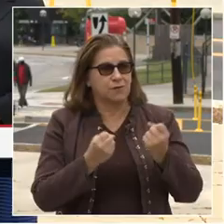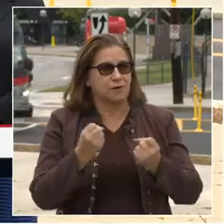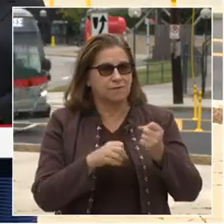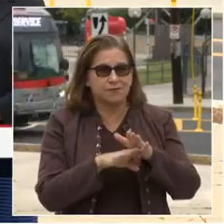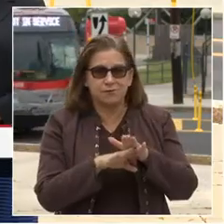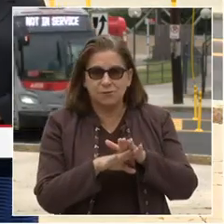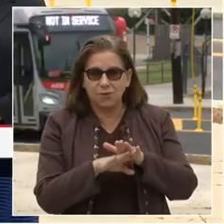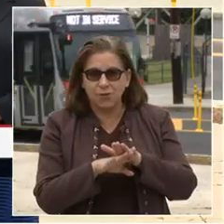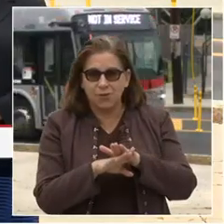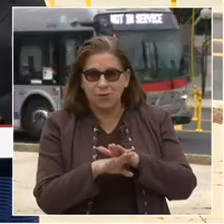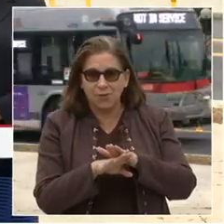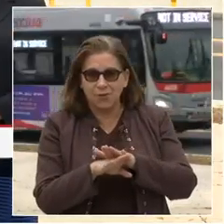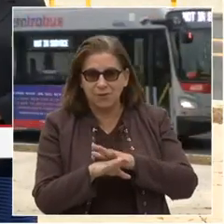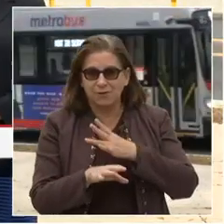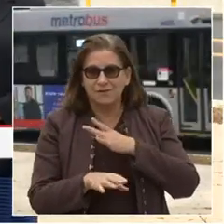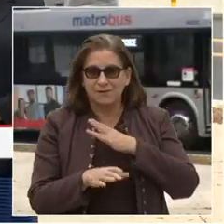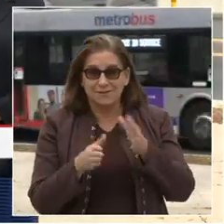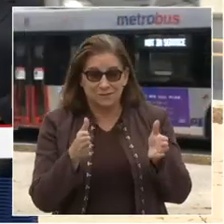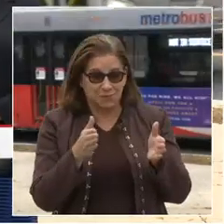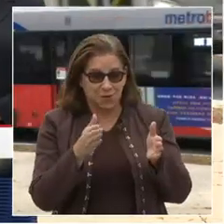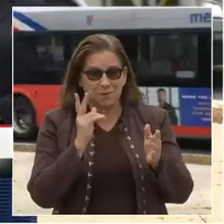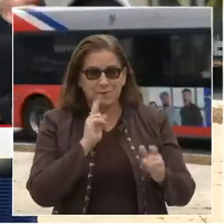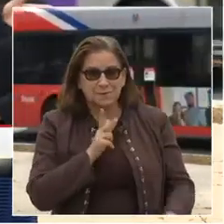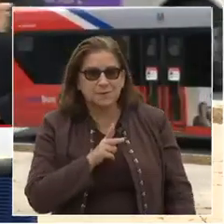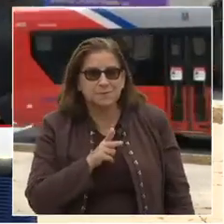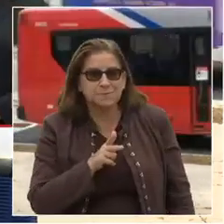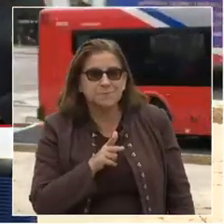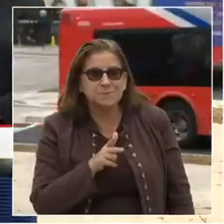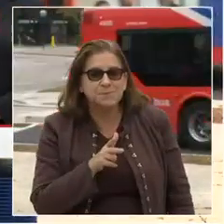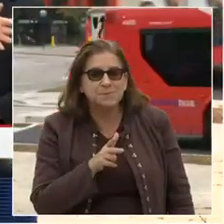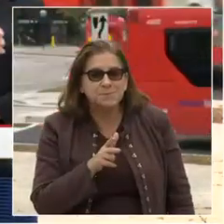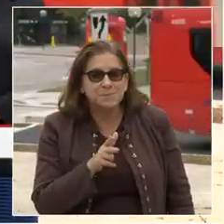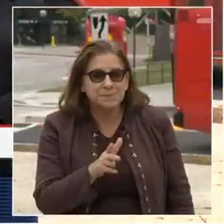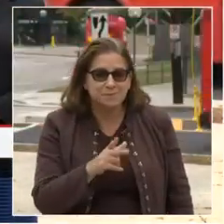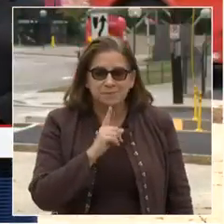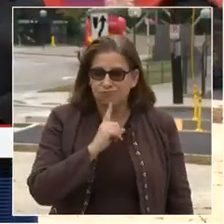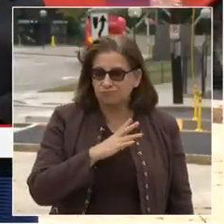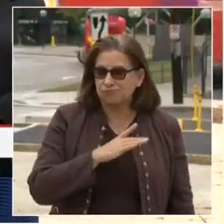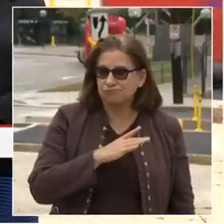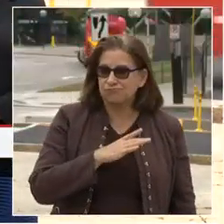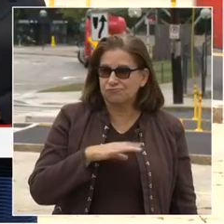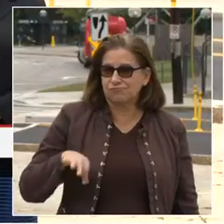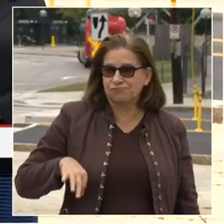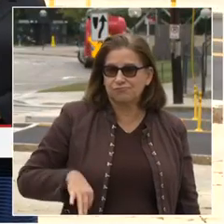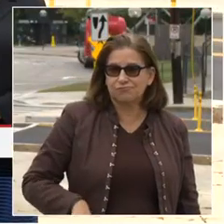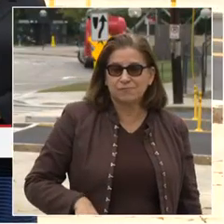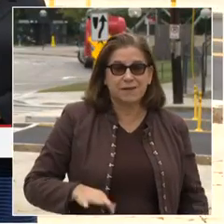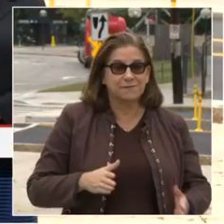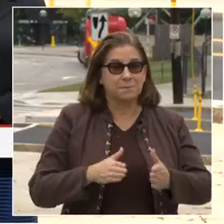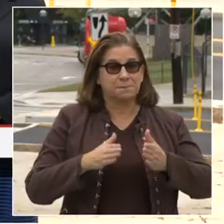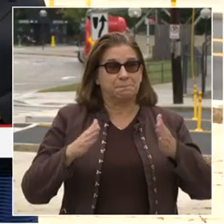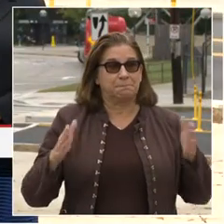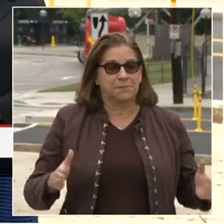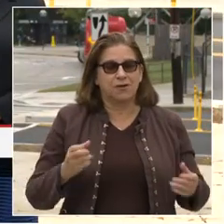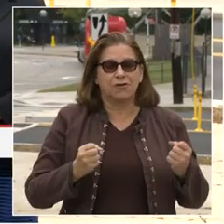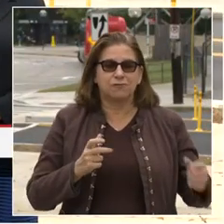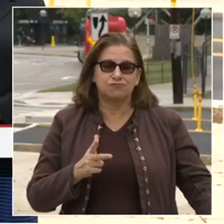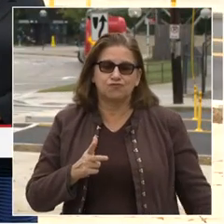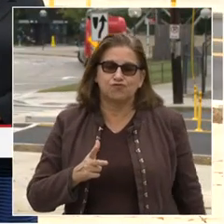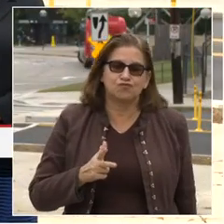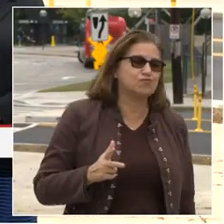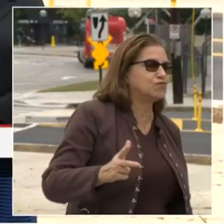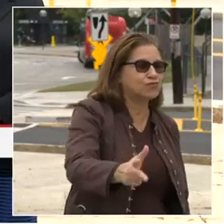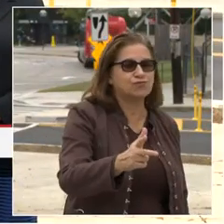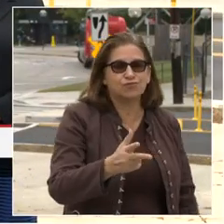on an issue that's important when we have more spread out, wide open spaces, and we have a lot